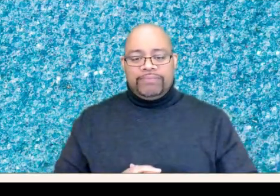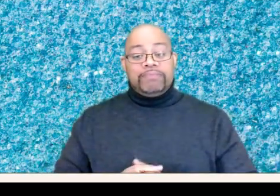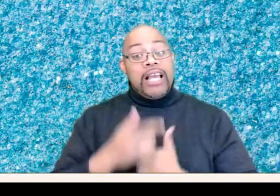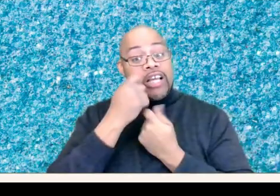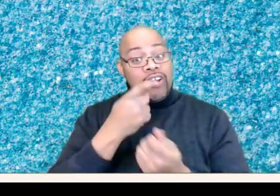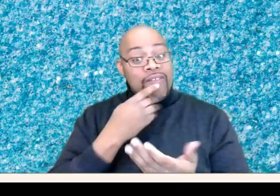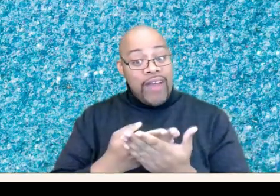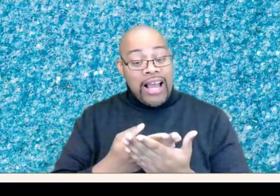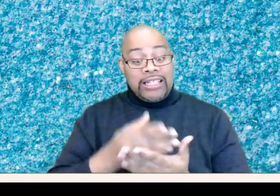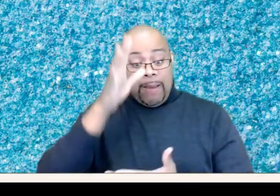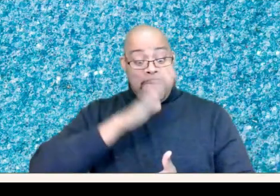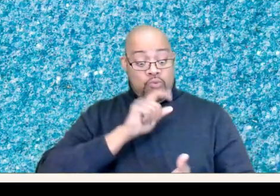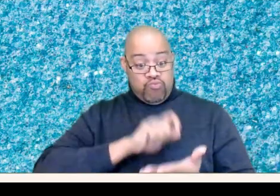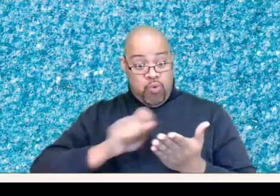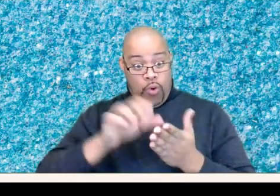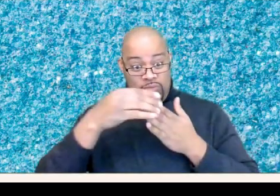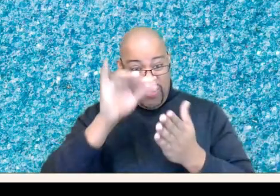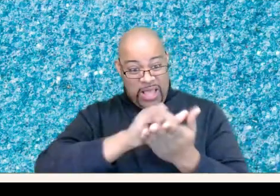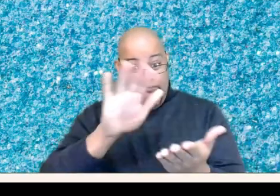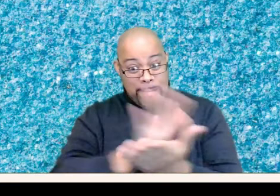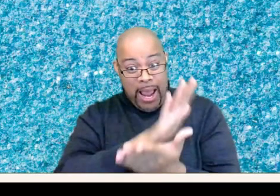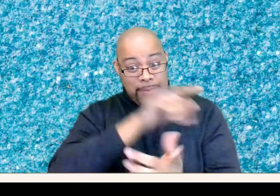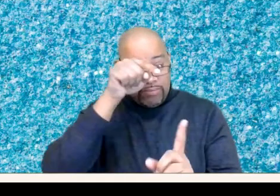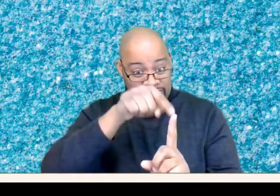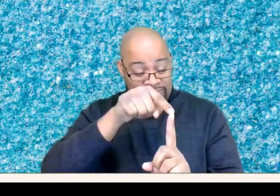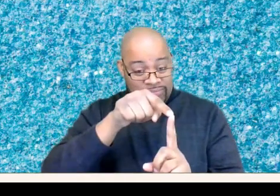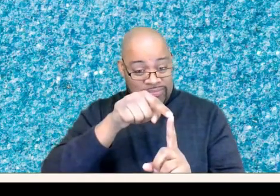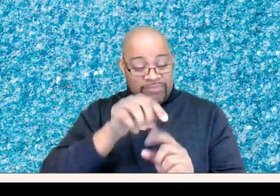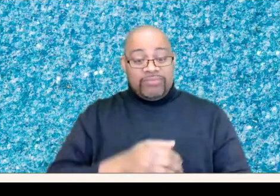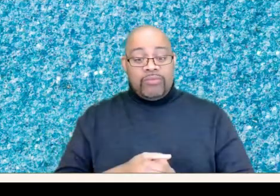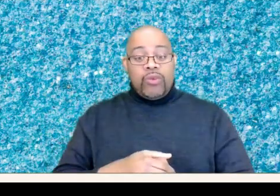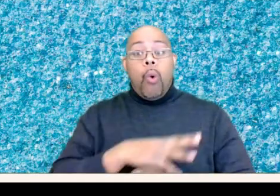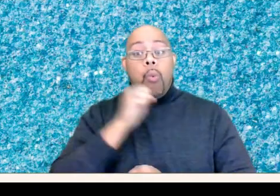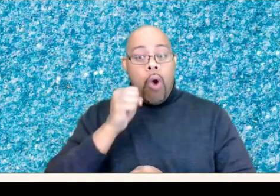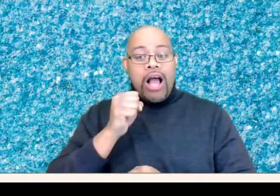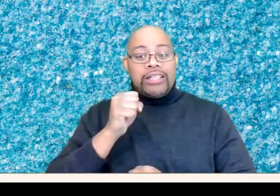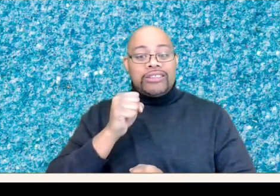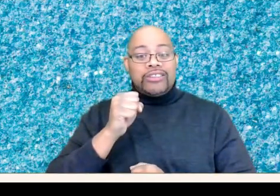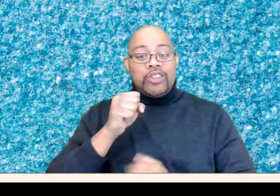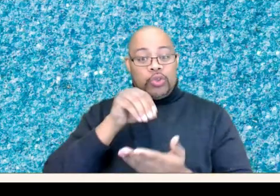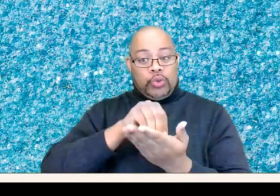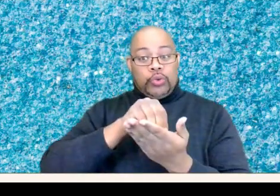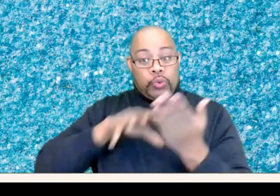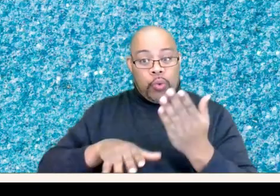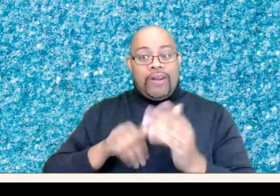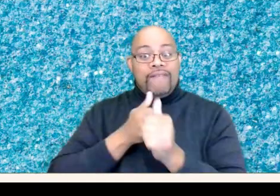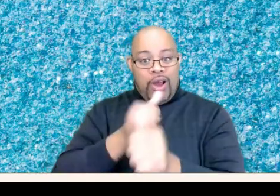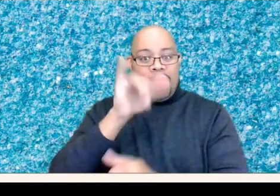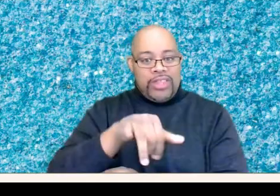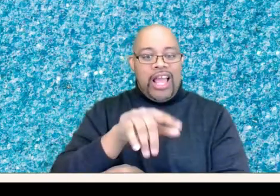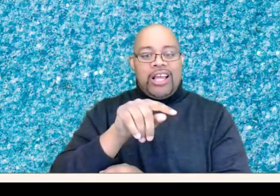interesting fact, the lead author of this pivotal paper, Dr. Todd Legioness, was once a graduate student of Dr.